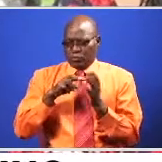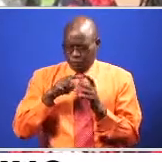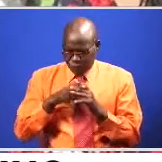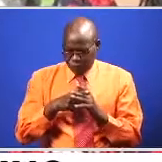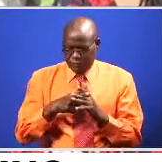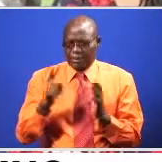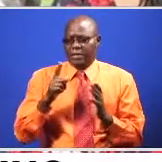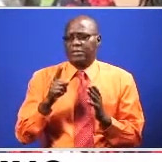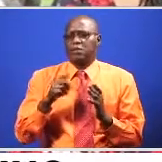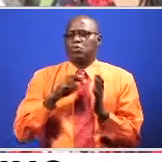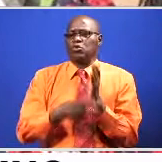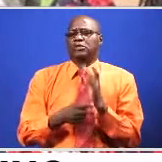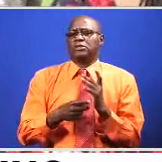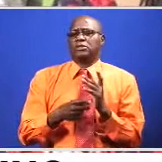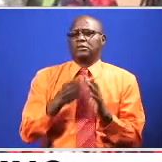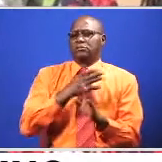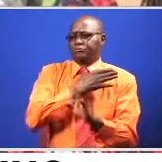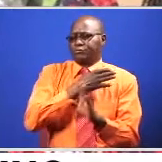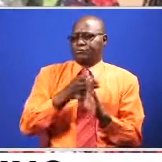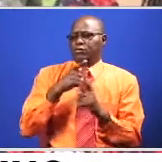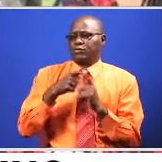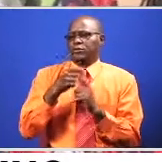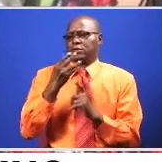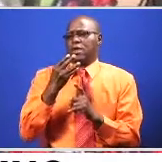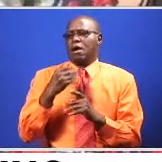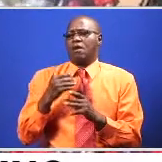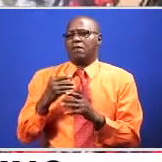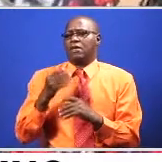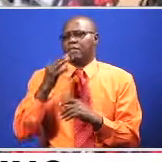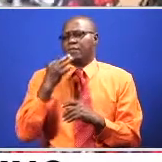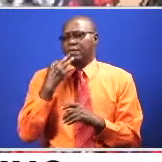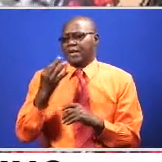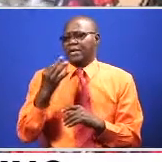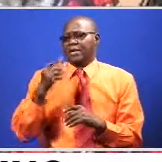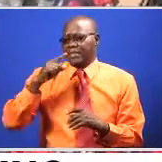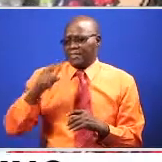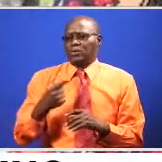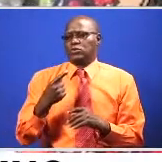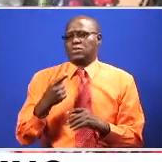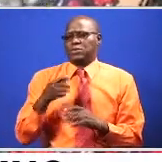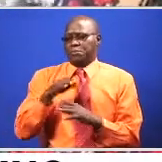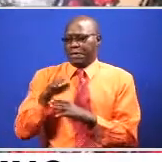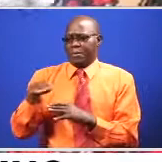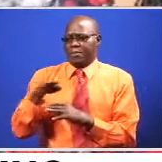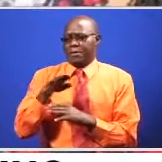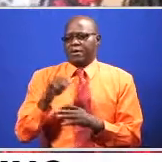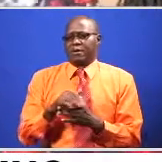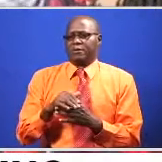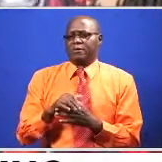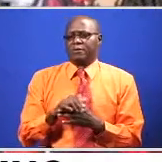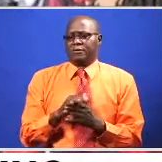ago, we have done up to 300,000 seedlings on the catchment area of Mwache at different RUA,